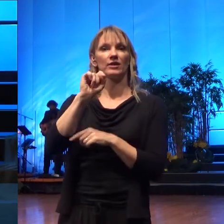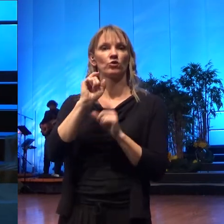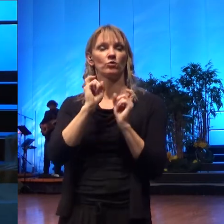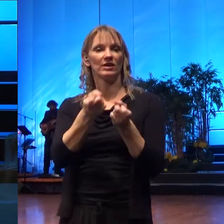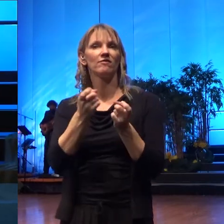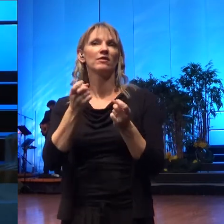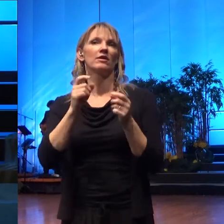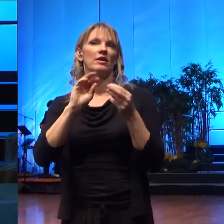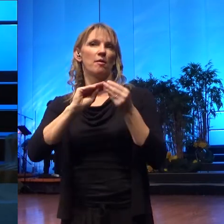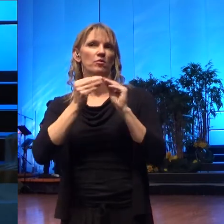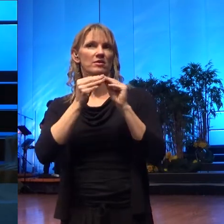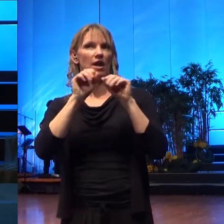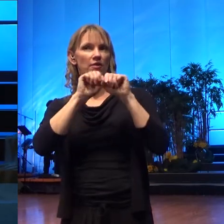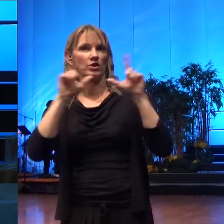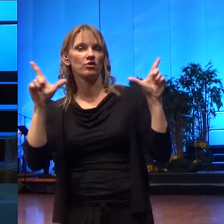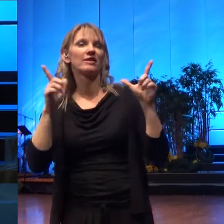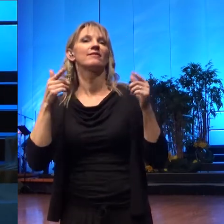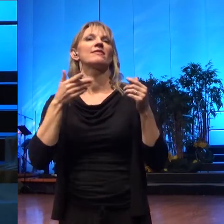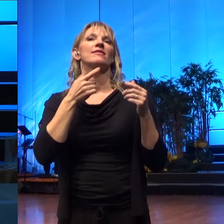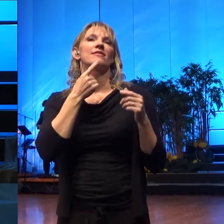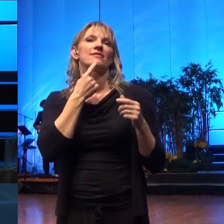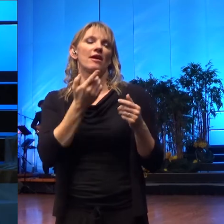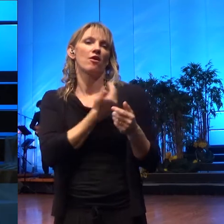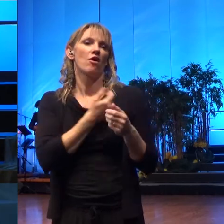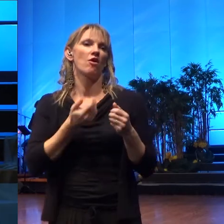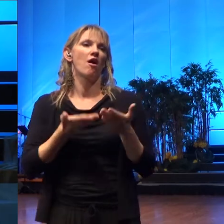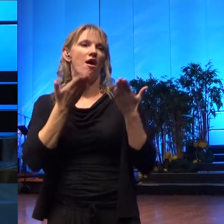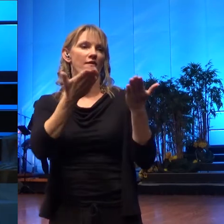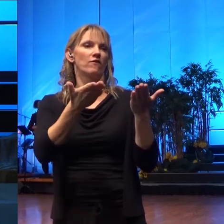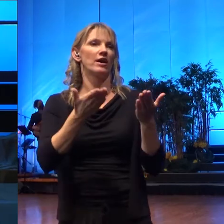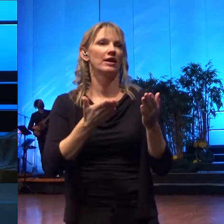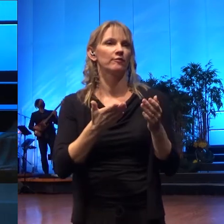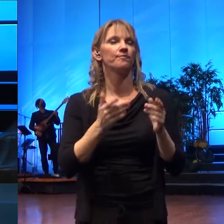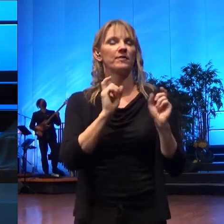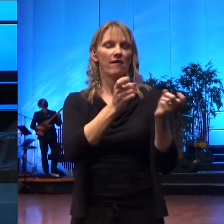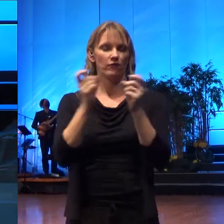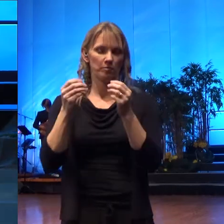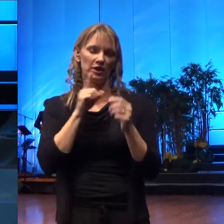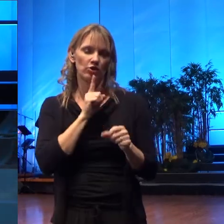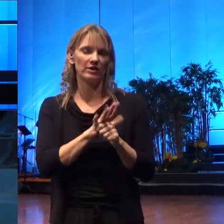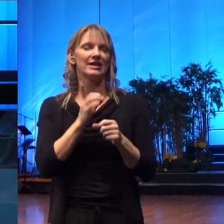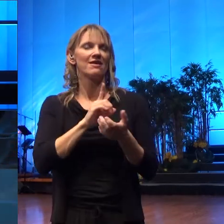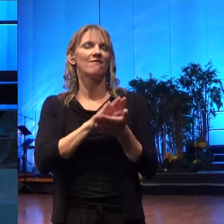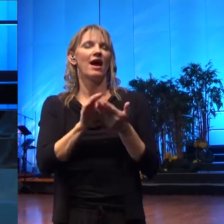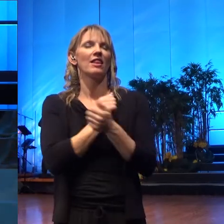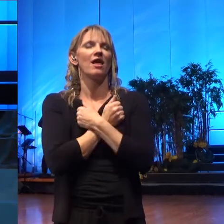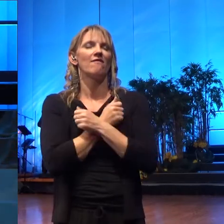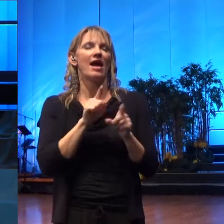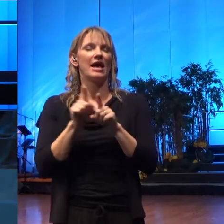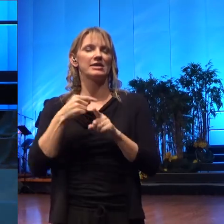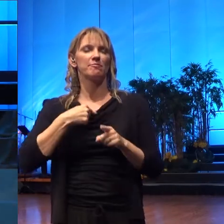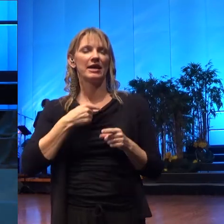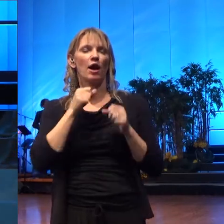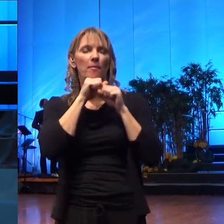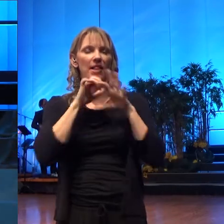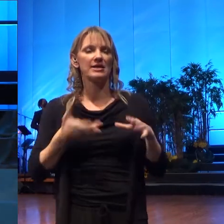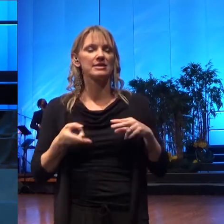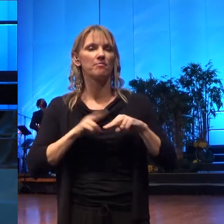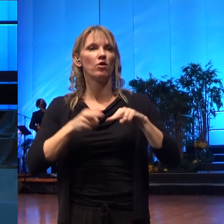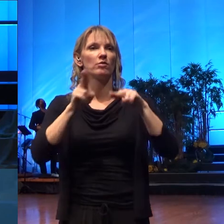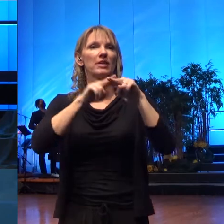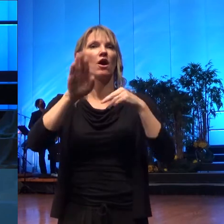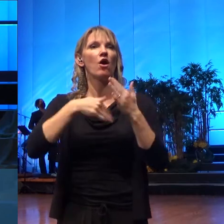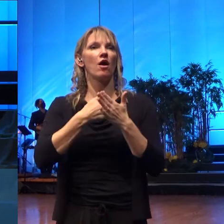screen. Thank you so much, everybody. Let's say our offering affirmation together. Divine love, as me, blesses and